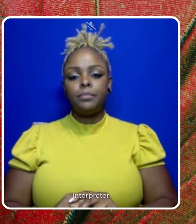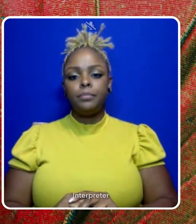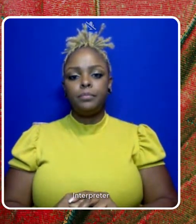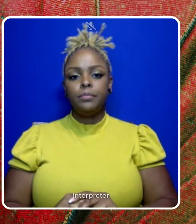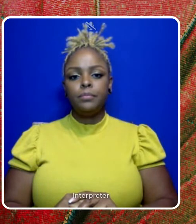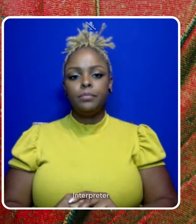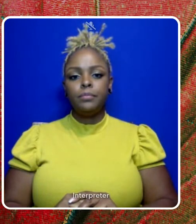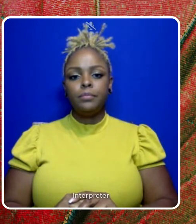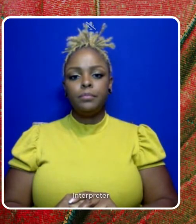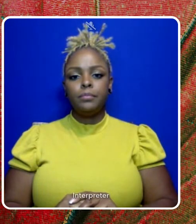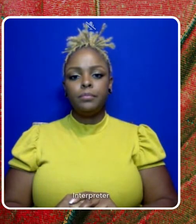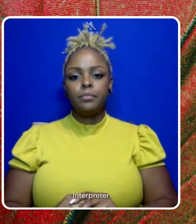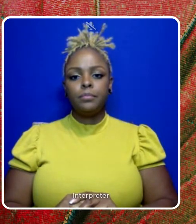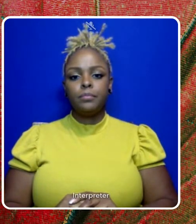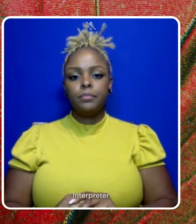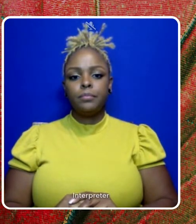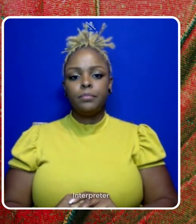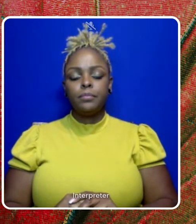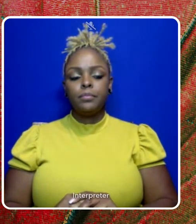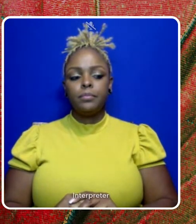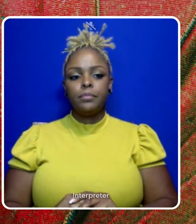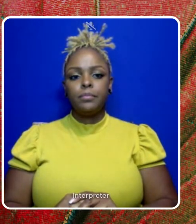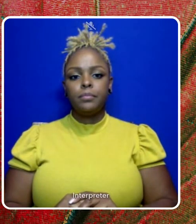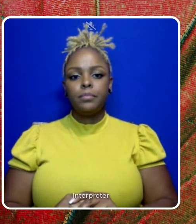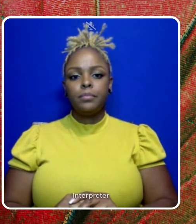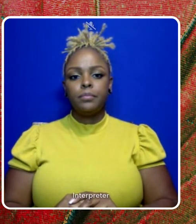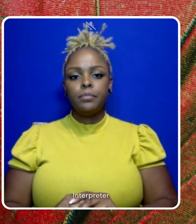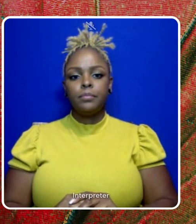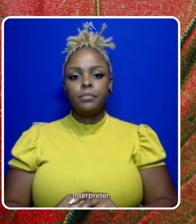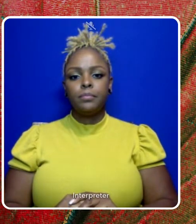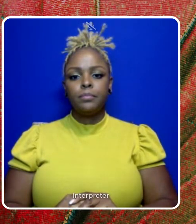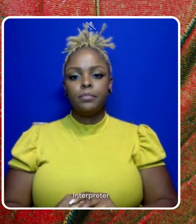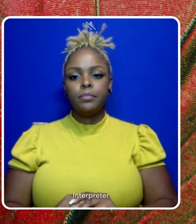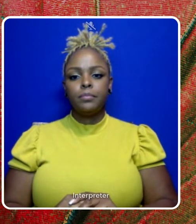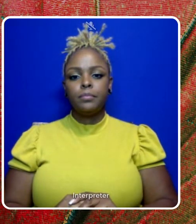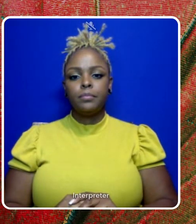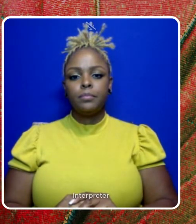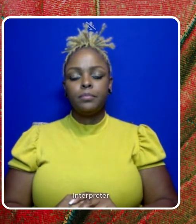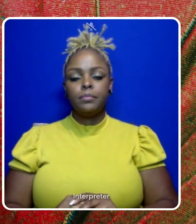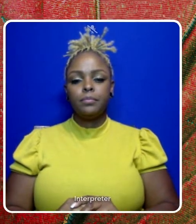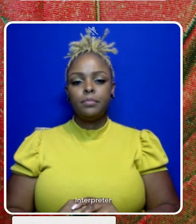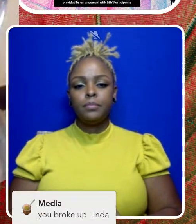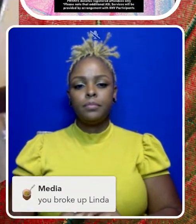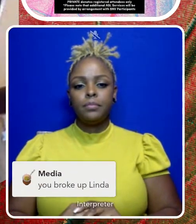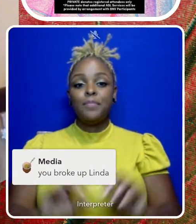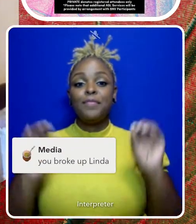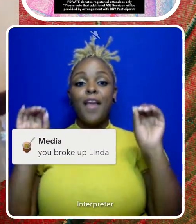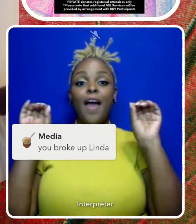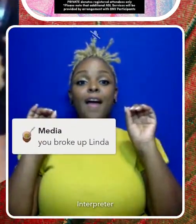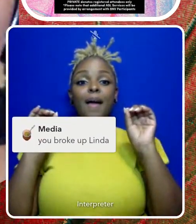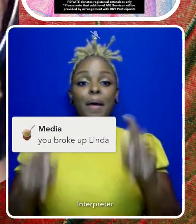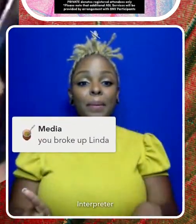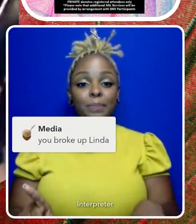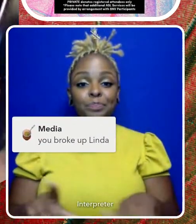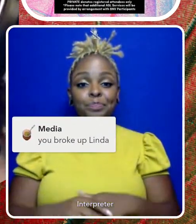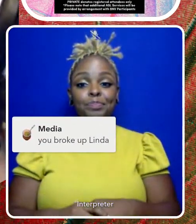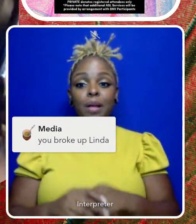In the chat box, the chat feature. And so without further ado, back to